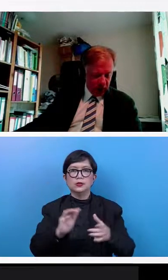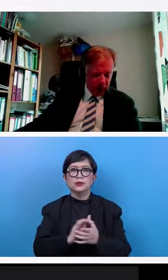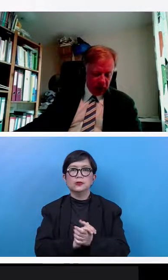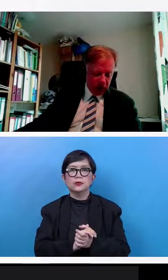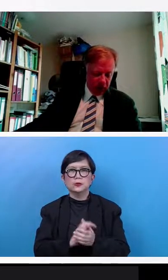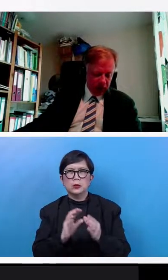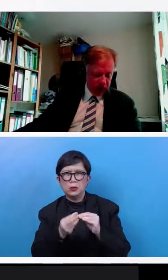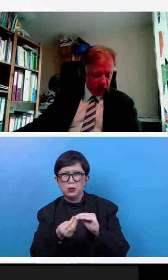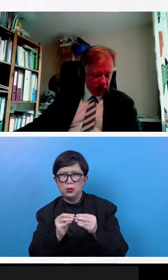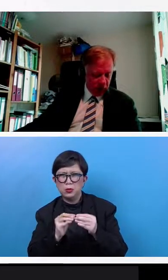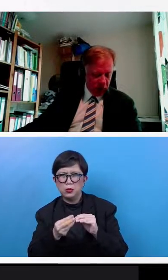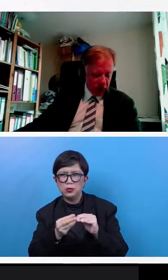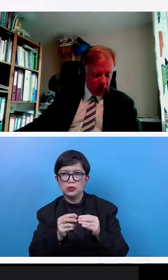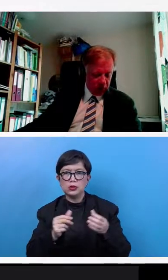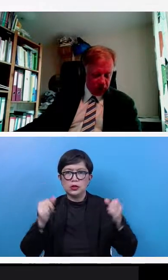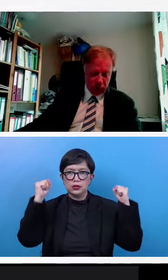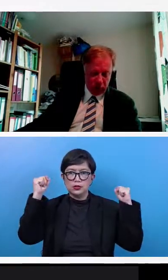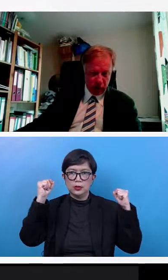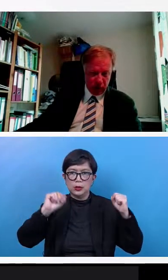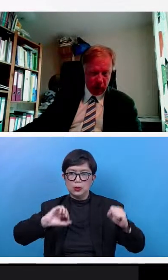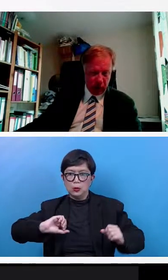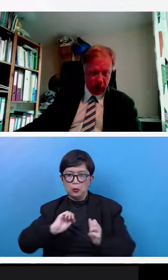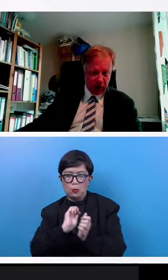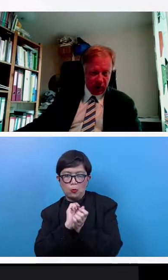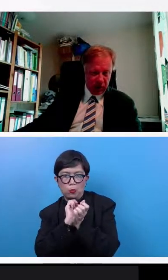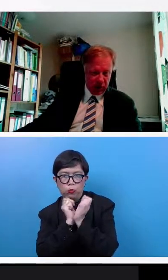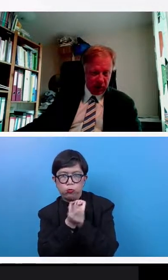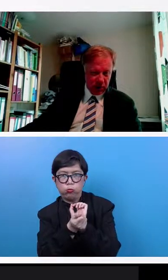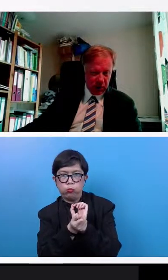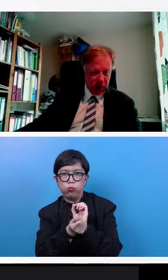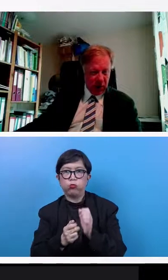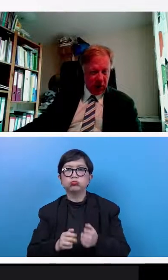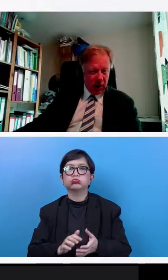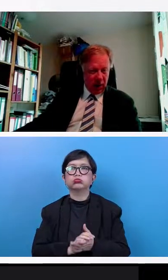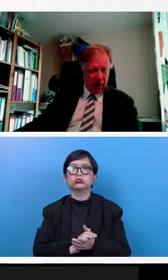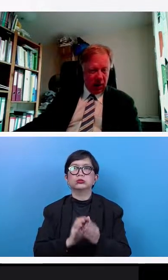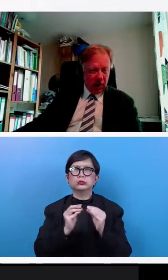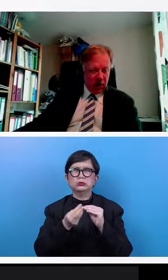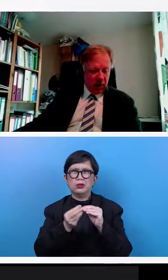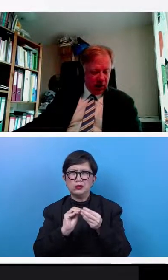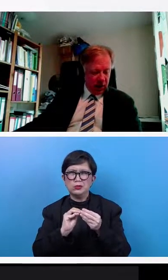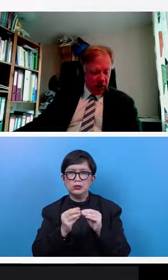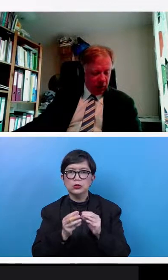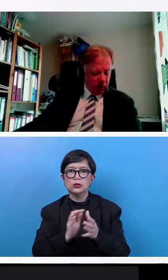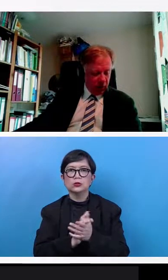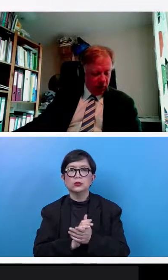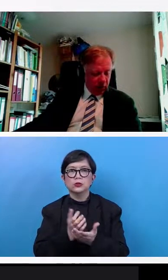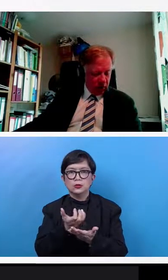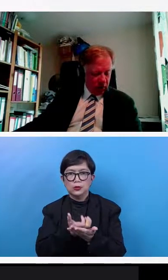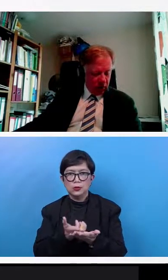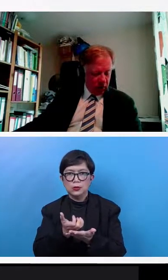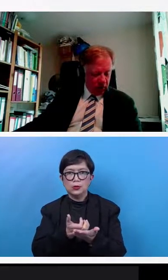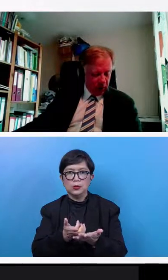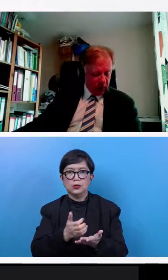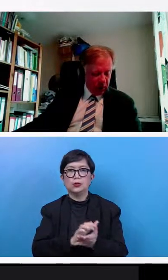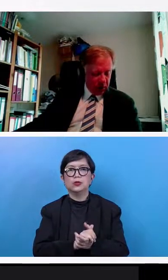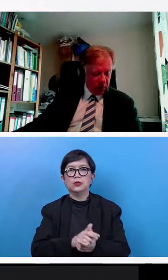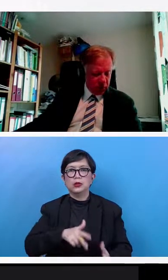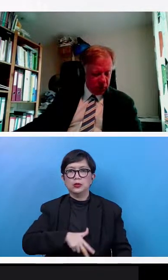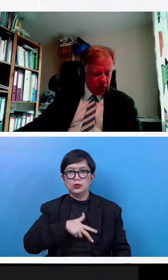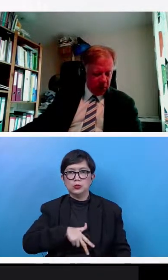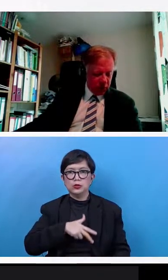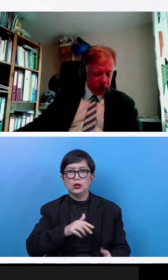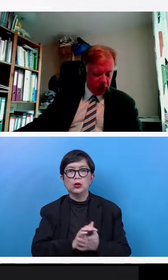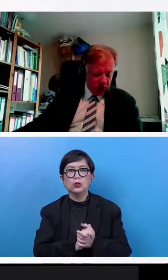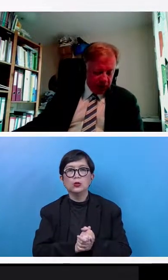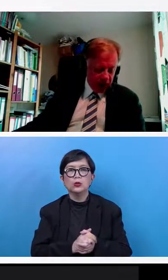turned into a global socioeconomic crisis. There were a lot of government responses mounted